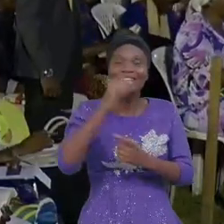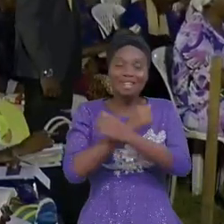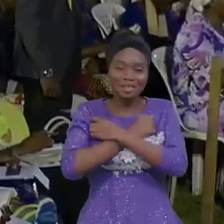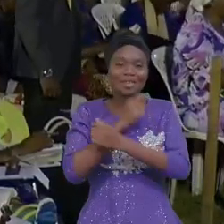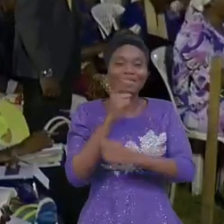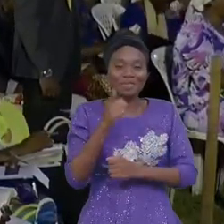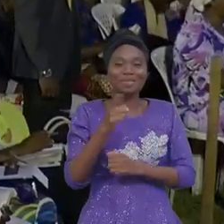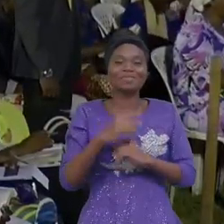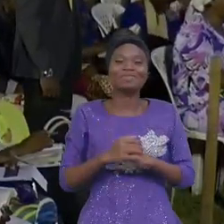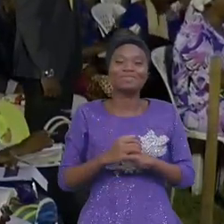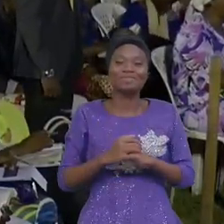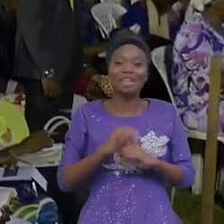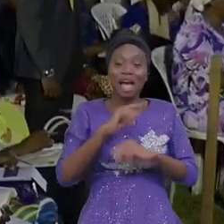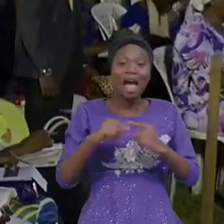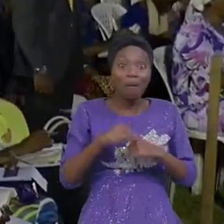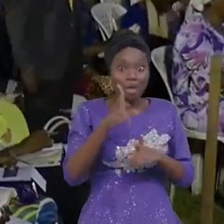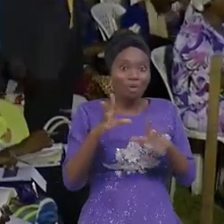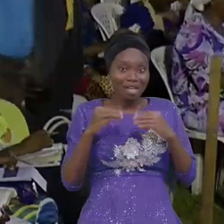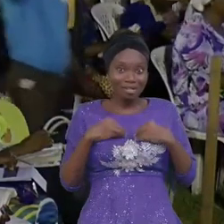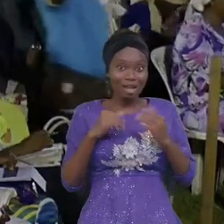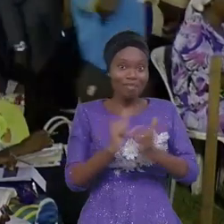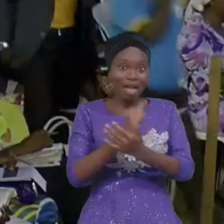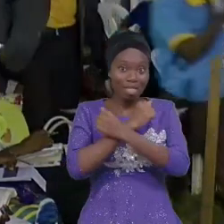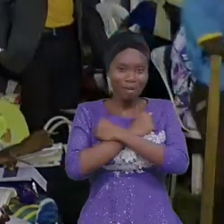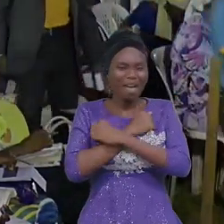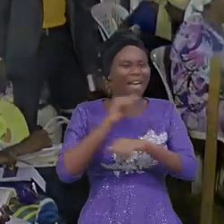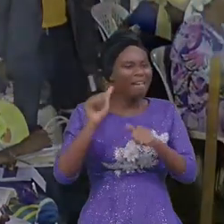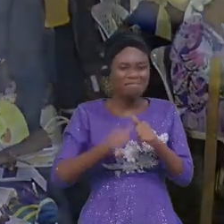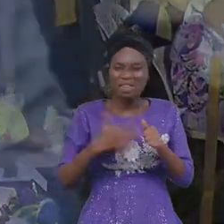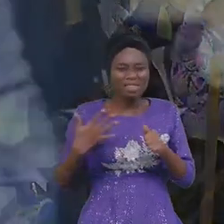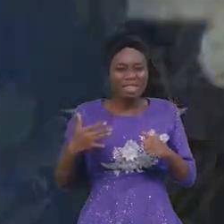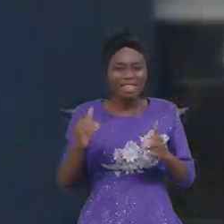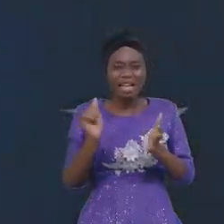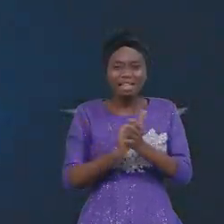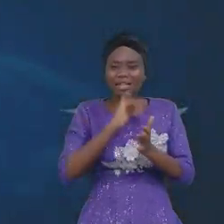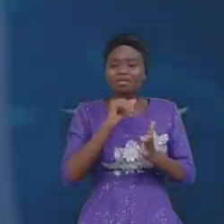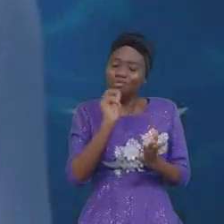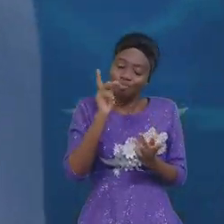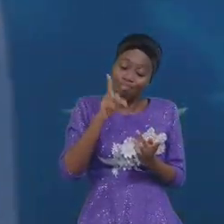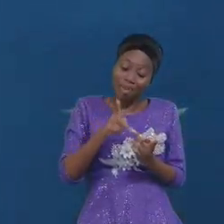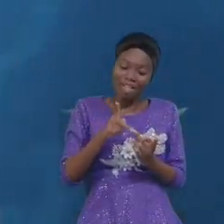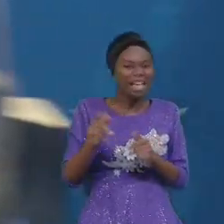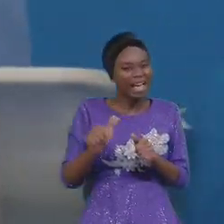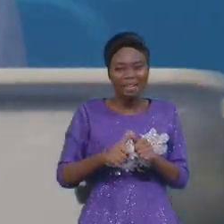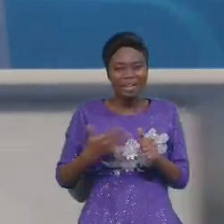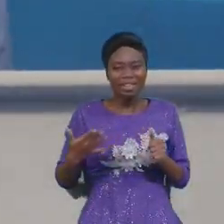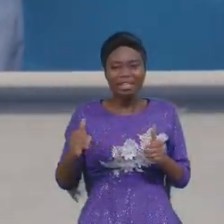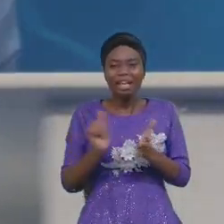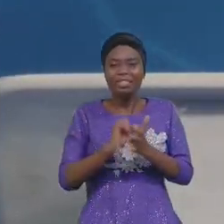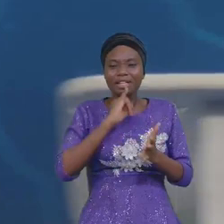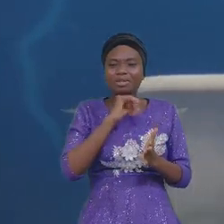When you accept that love, everything that is imperfect, Everything that is not